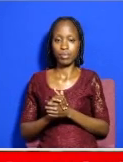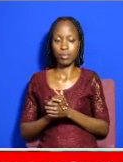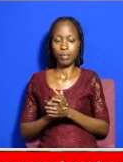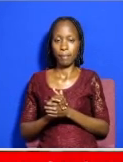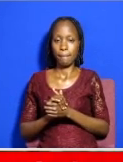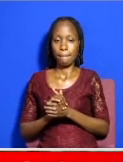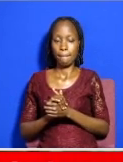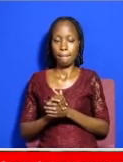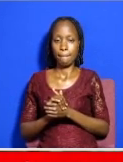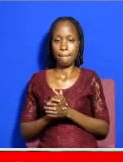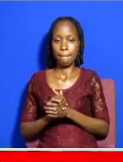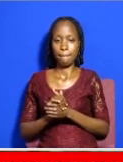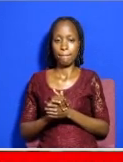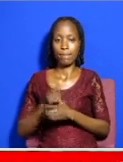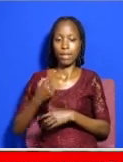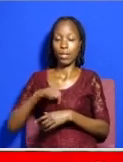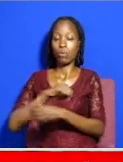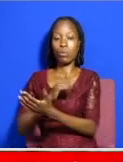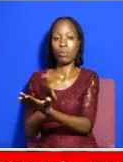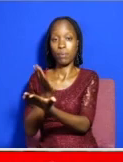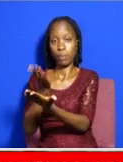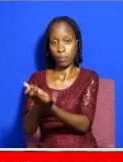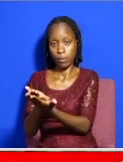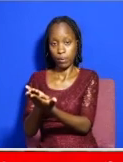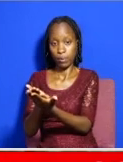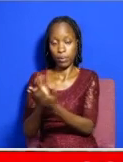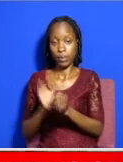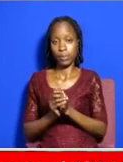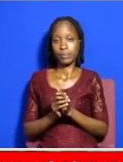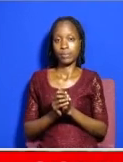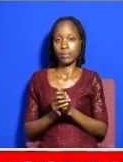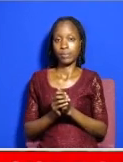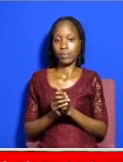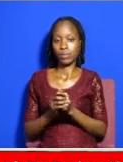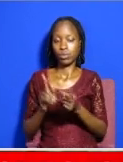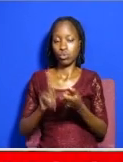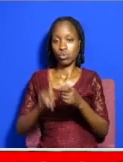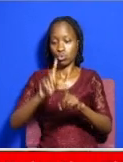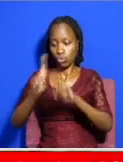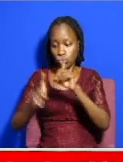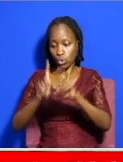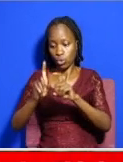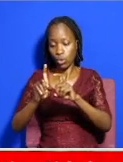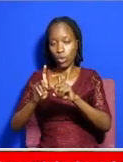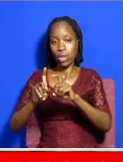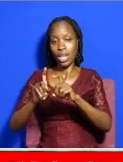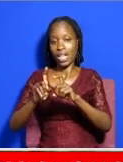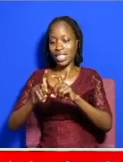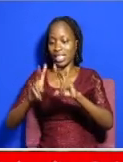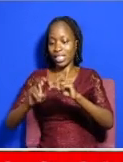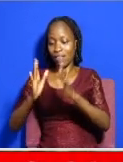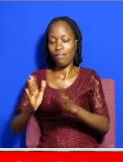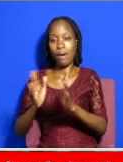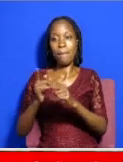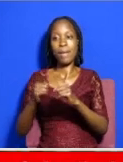prove, we made an application to cross-examine the investigator akakata,